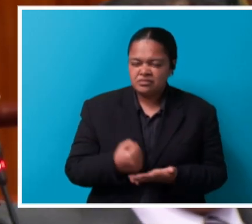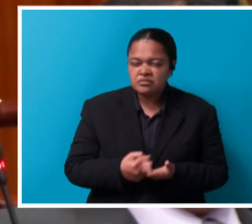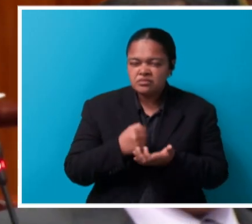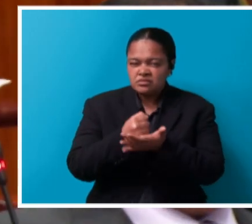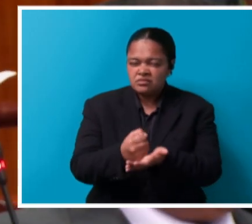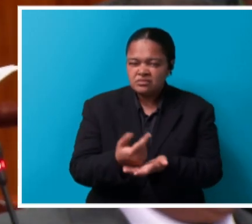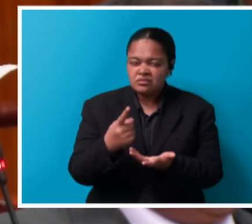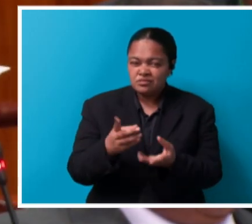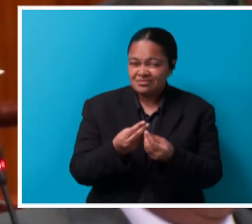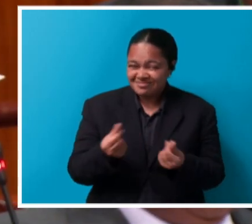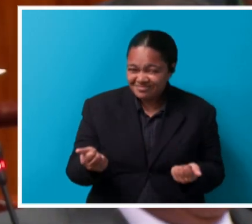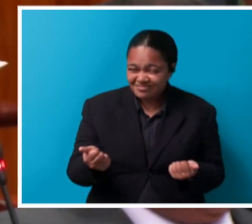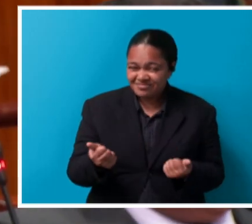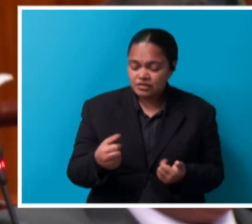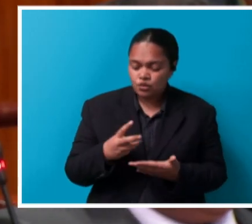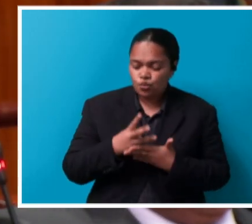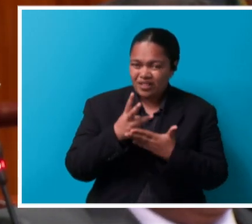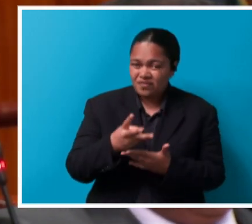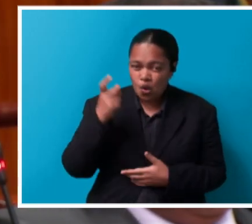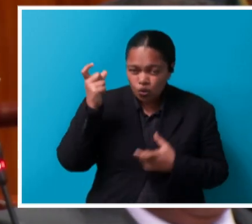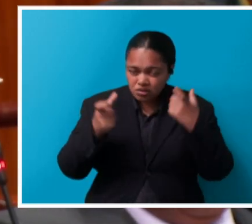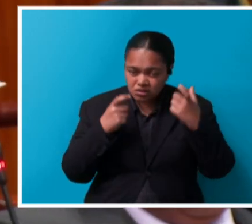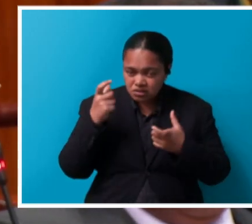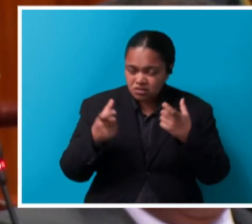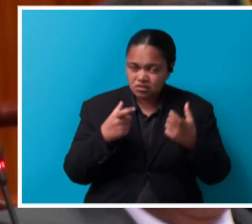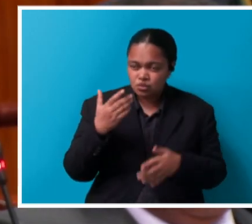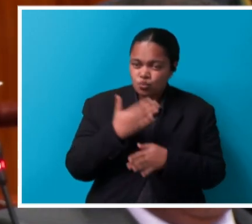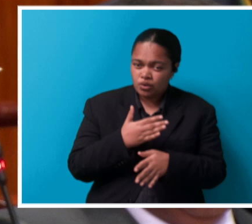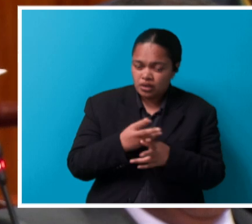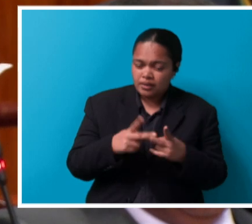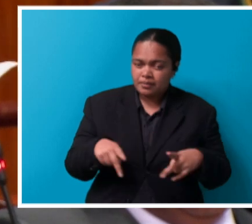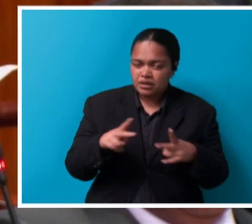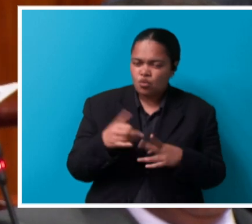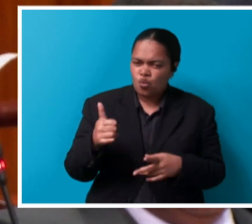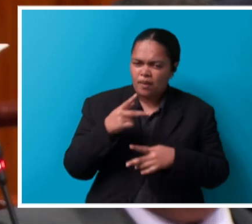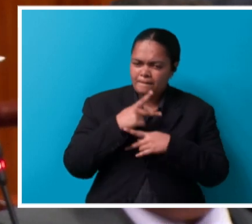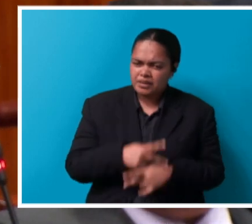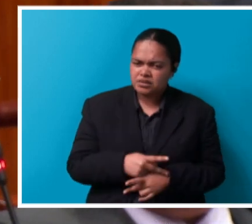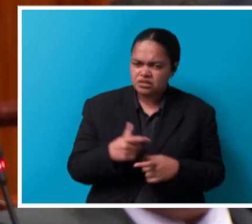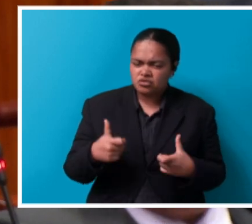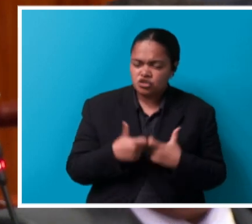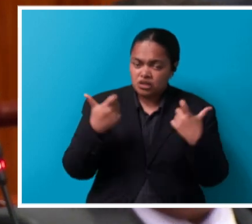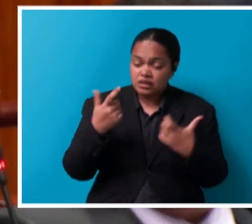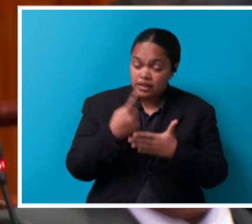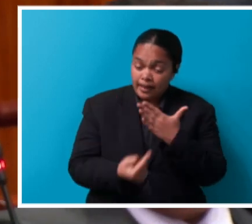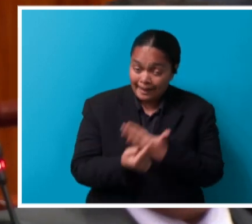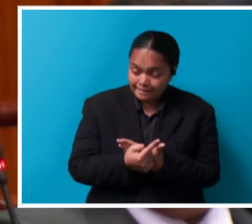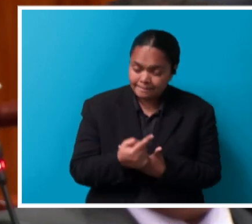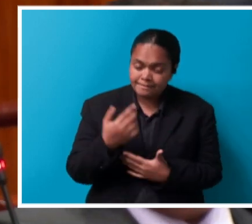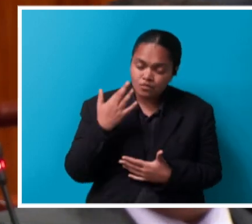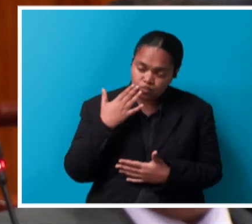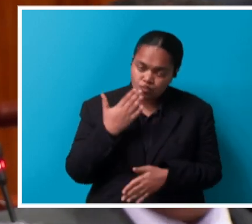address welfare concerns, workplace disputes, or personal challenges that may arise during